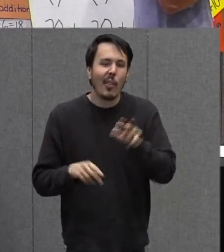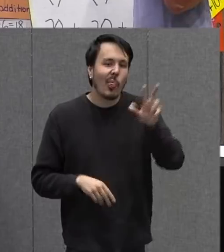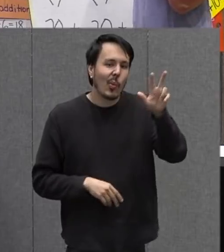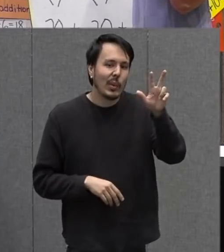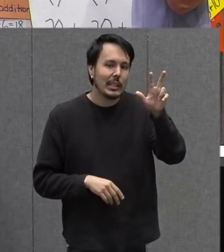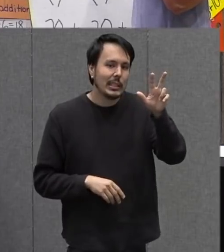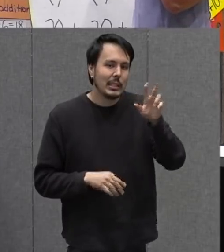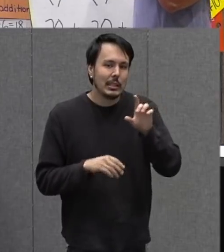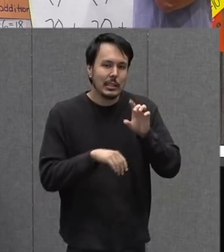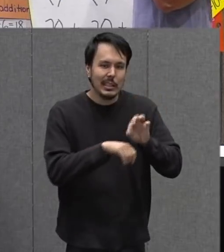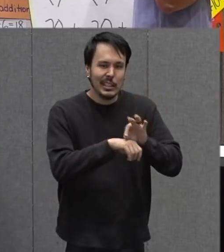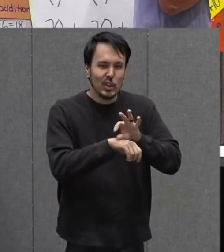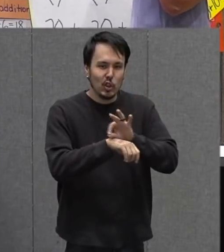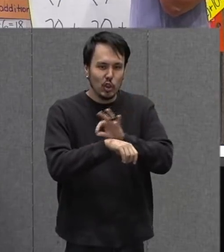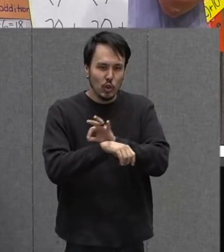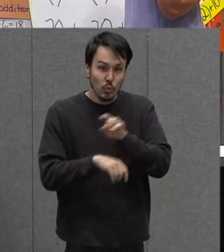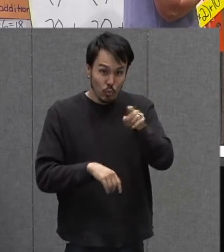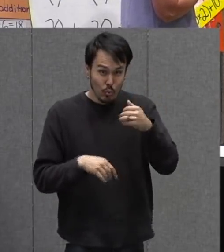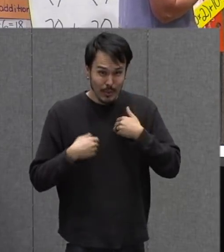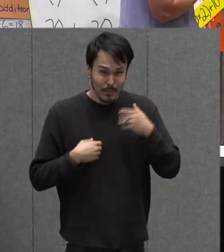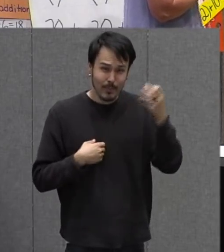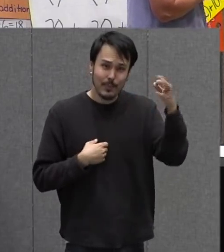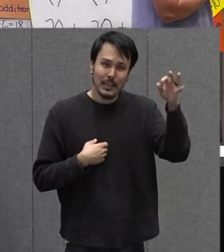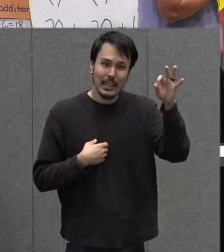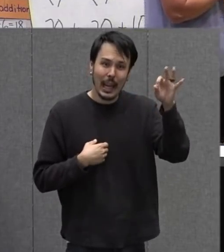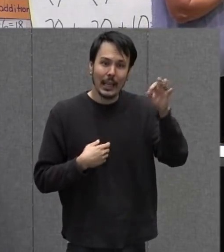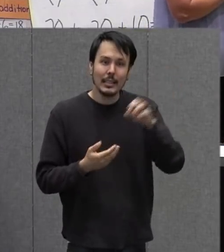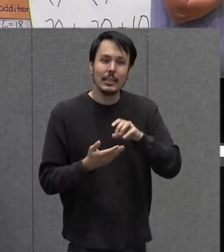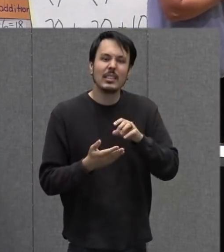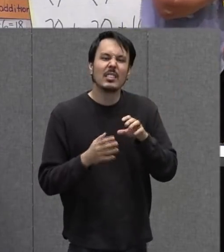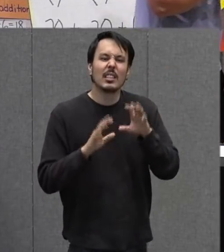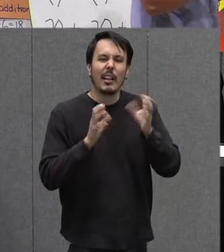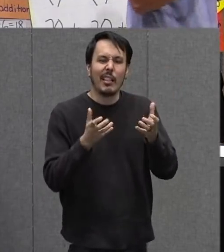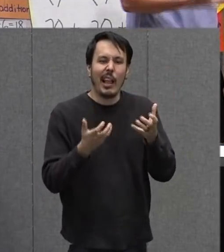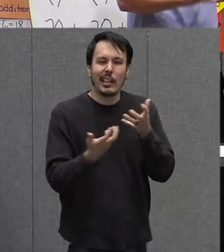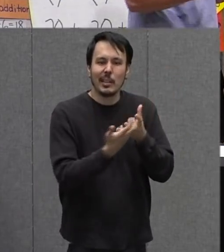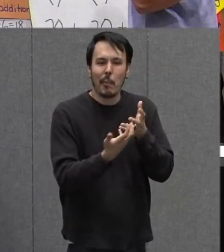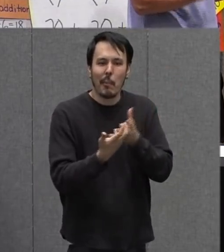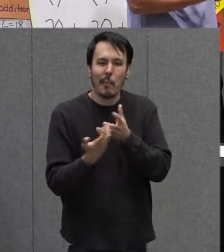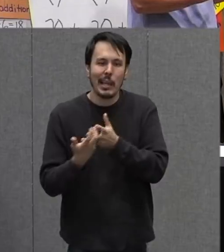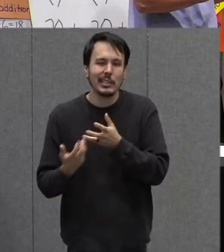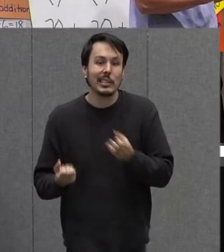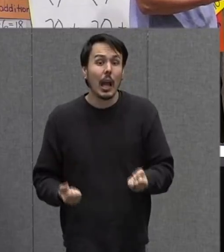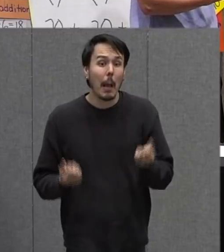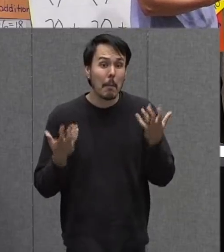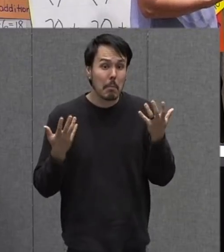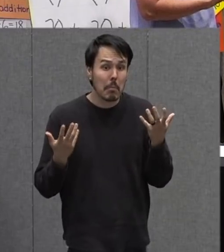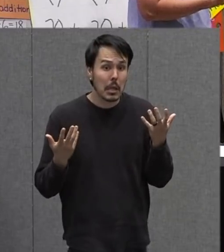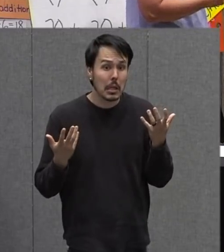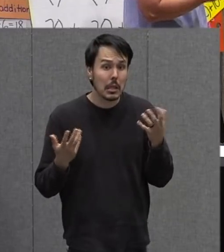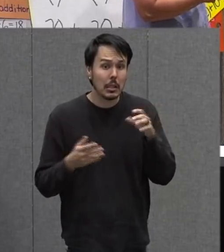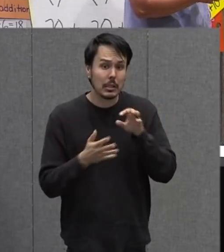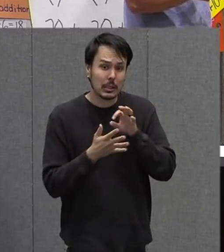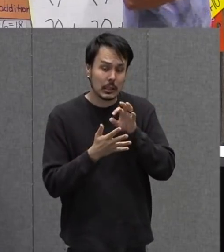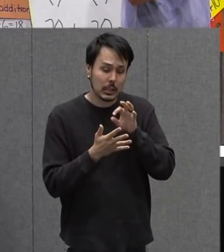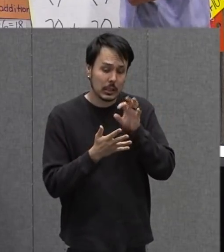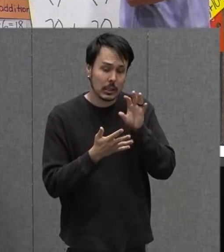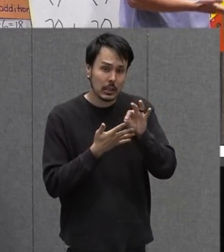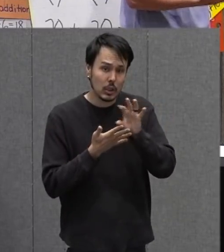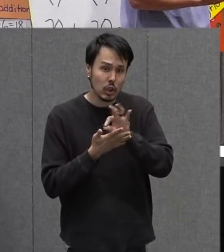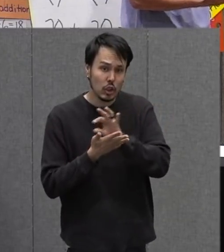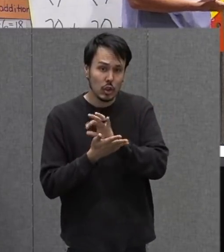And you have 19 classmates. How many stickers will you need? So we did some math last time. You notice we